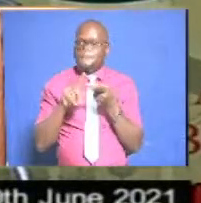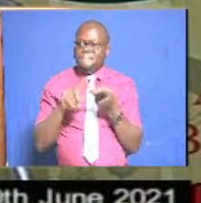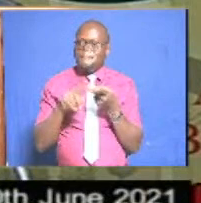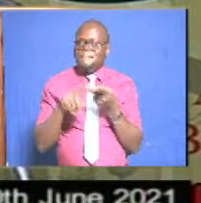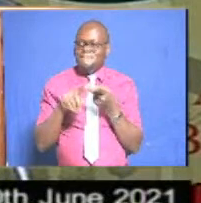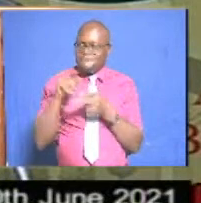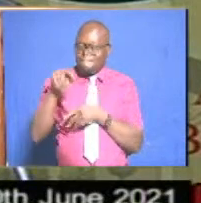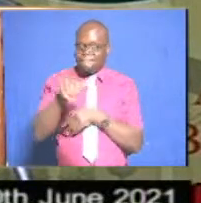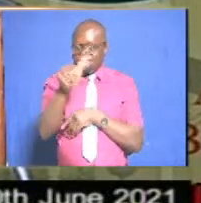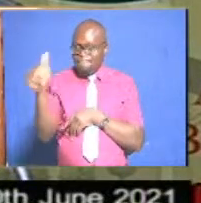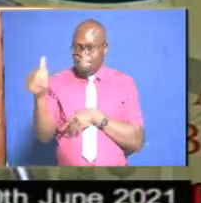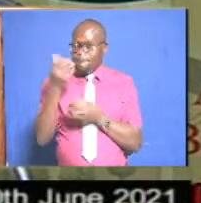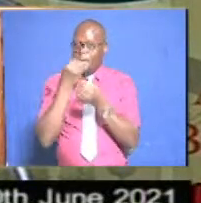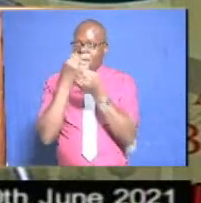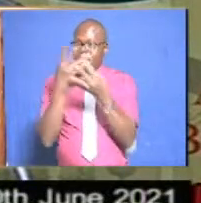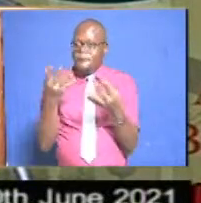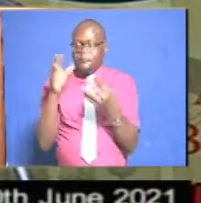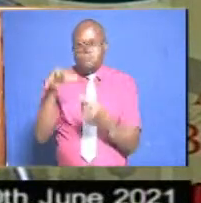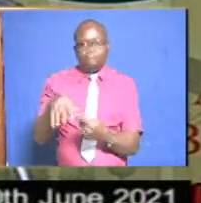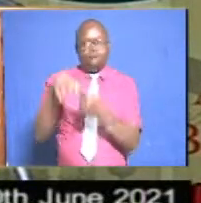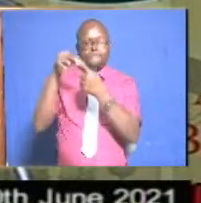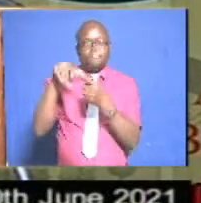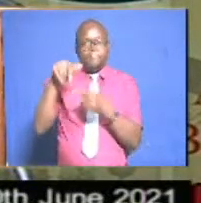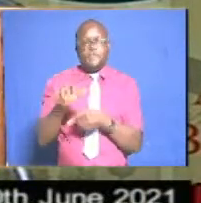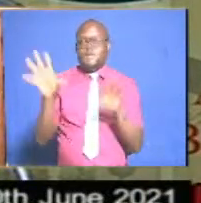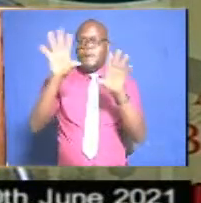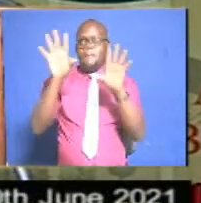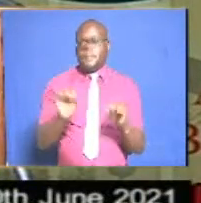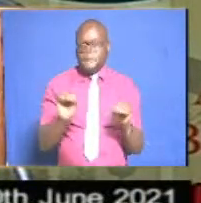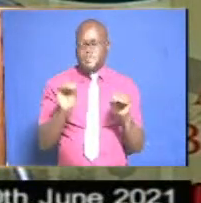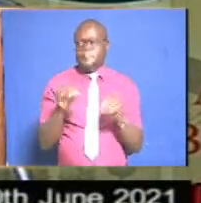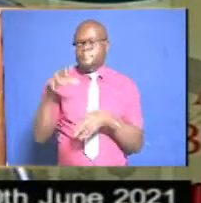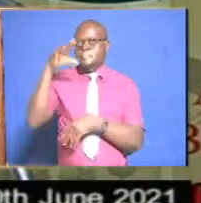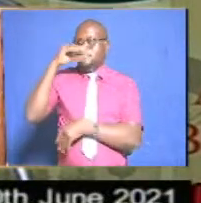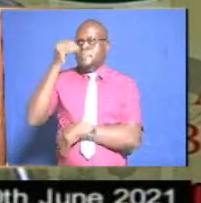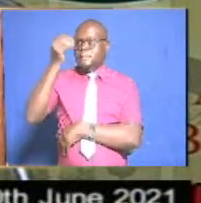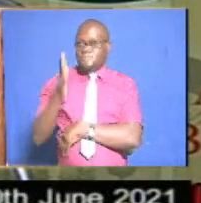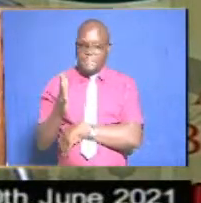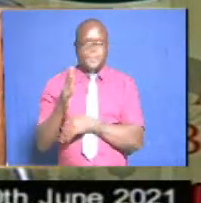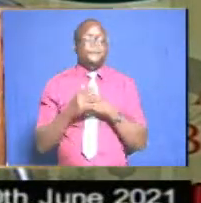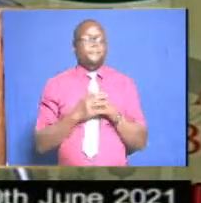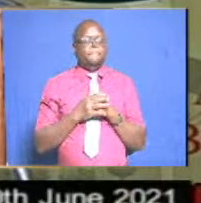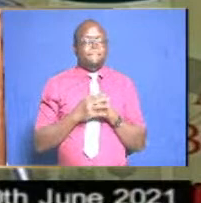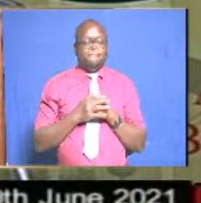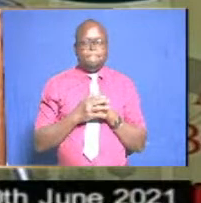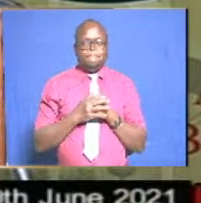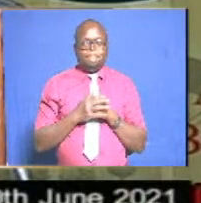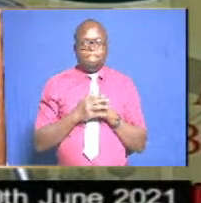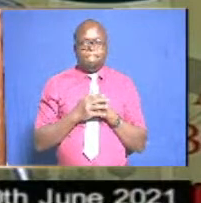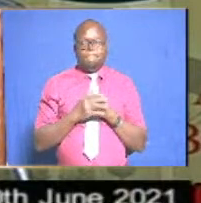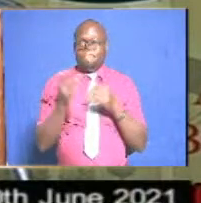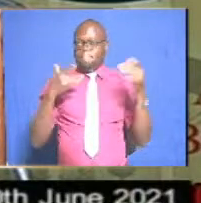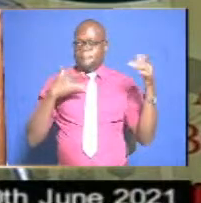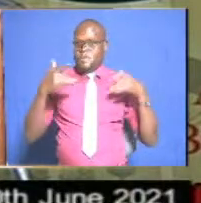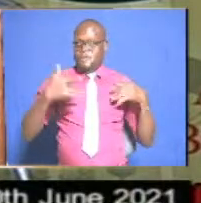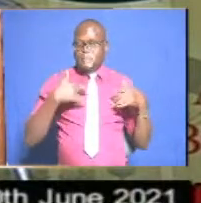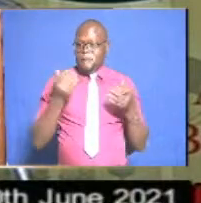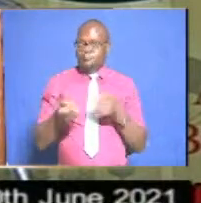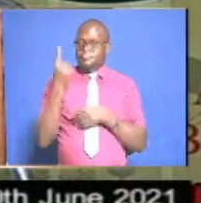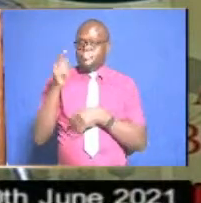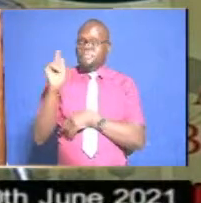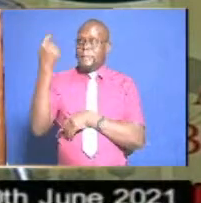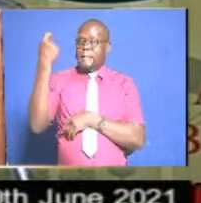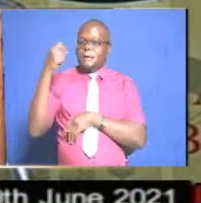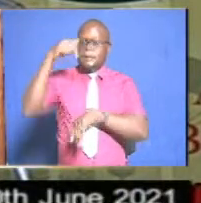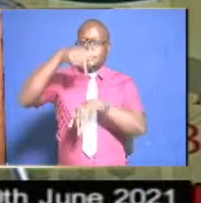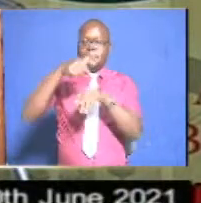suggestions which inform the priorities of this budget. Mr. Speaker, pressing concerns raised by Kenyans during the